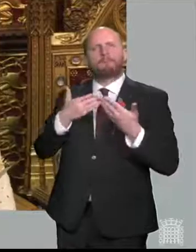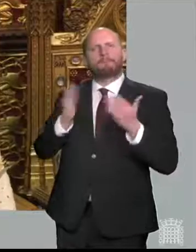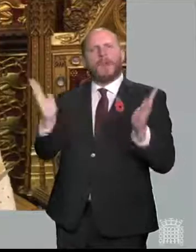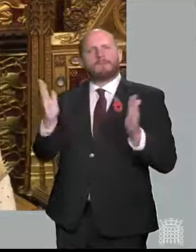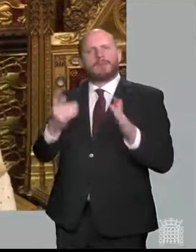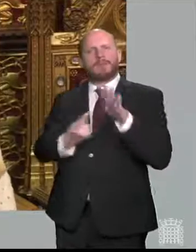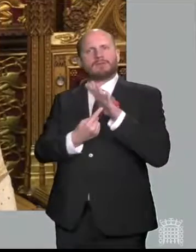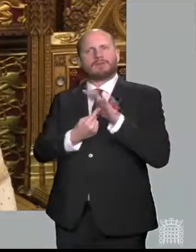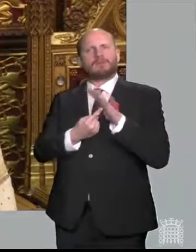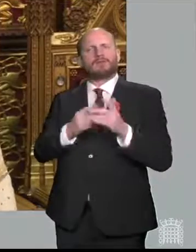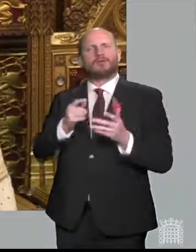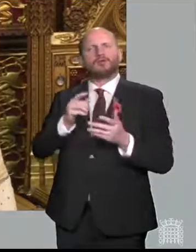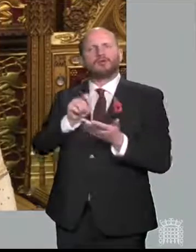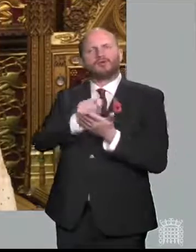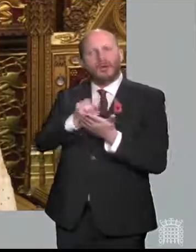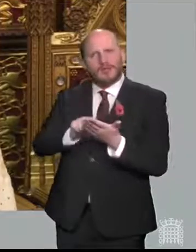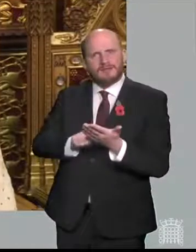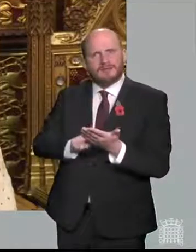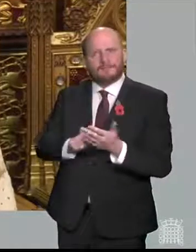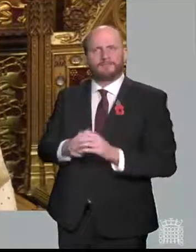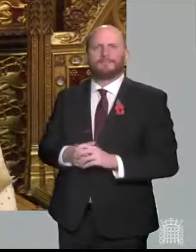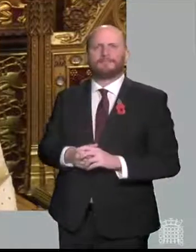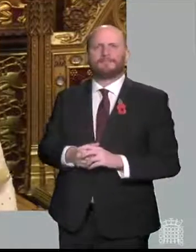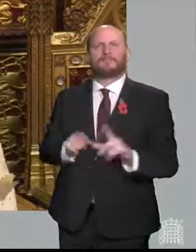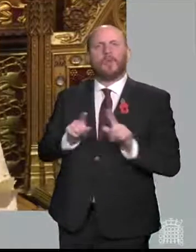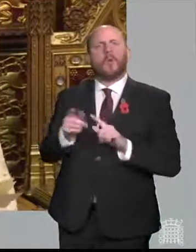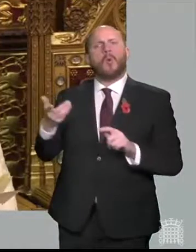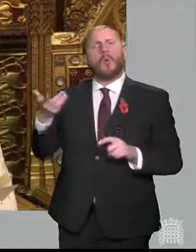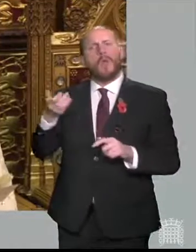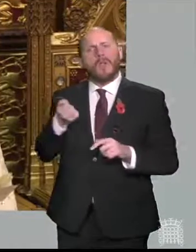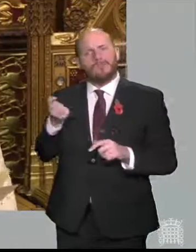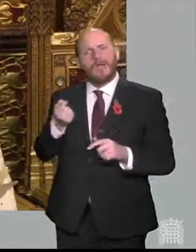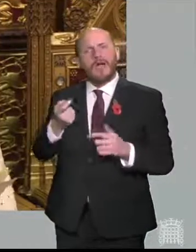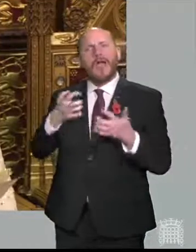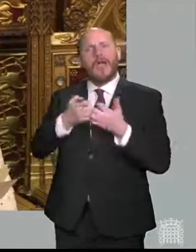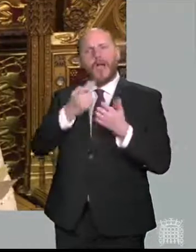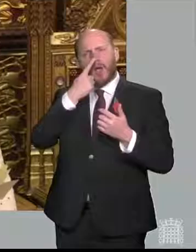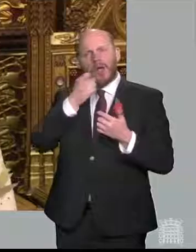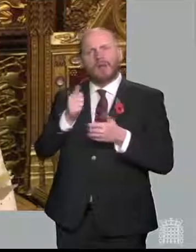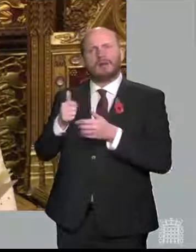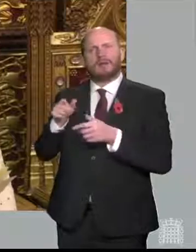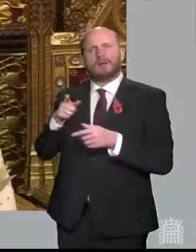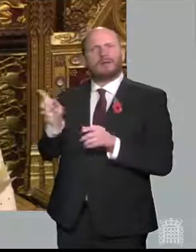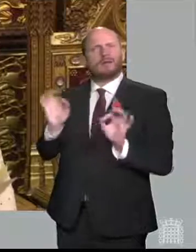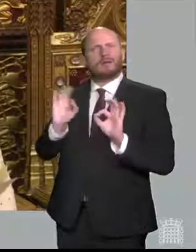Proposals will be published to reform welfare and support more people into work.